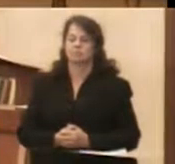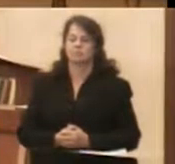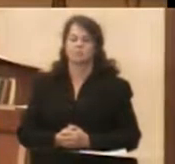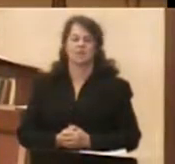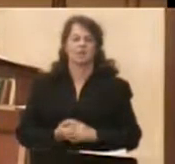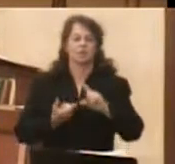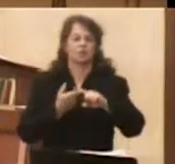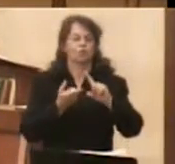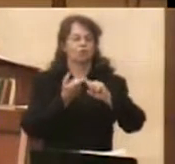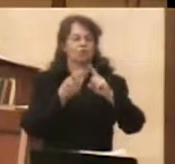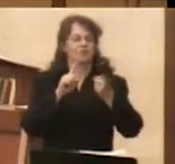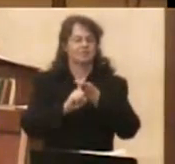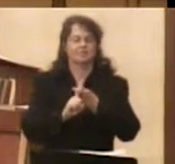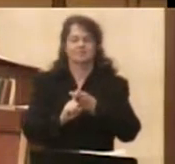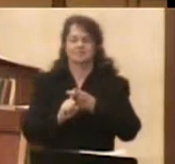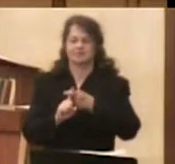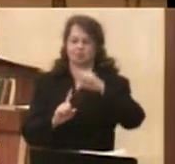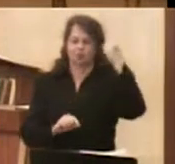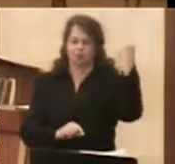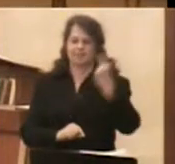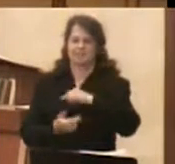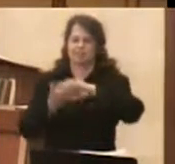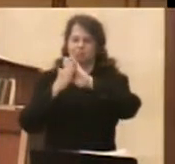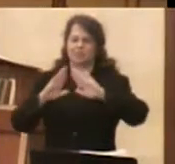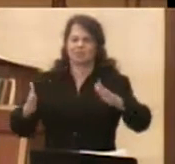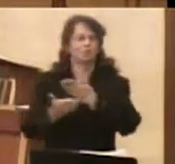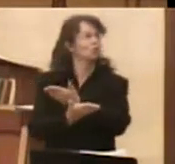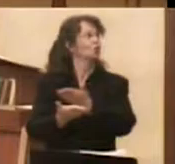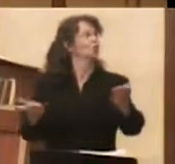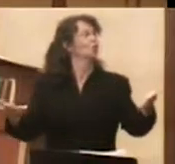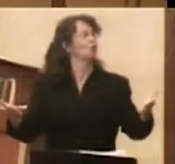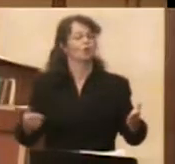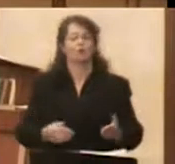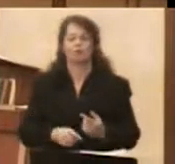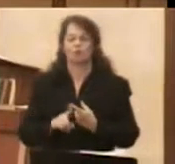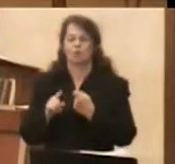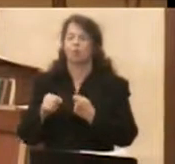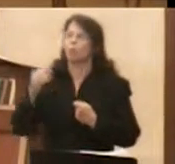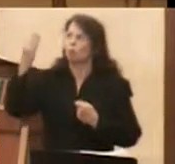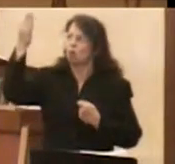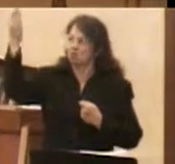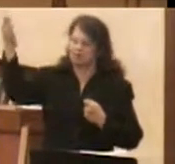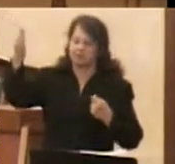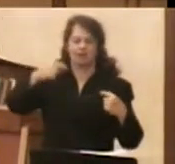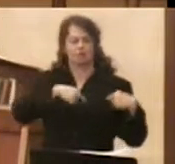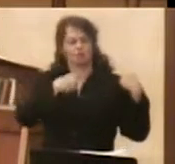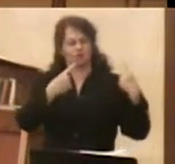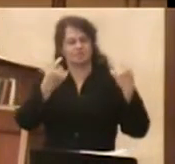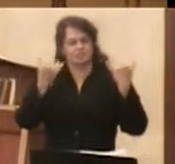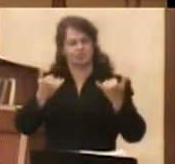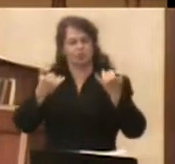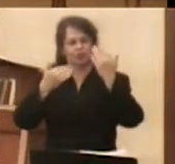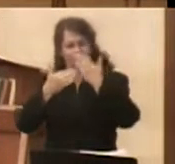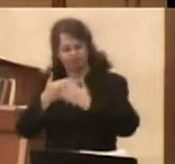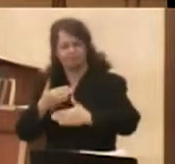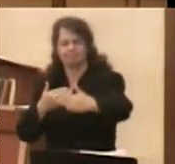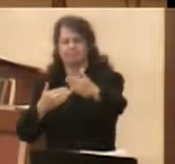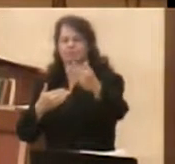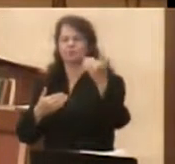Dear friends in Christ, grace to you and peace from the one who is, who was, and who is to